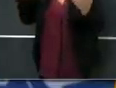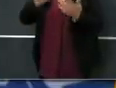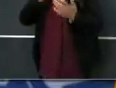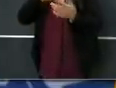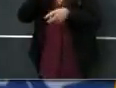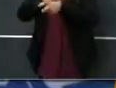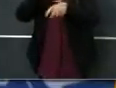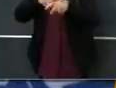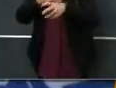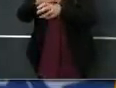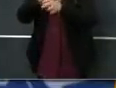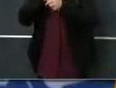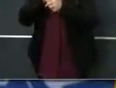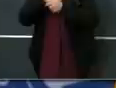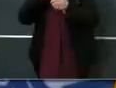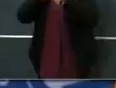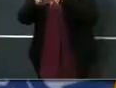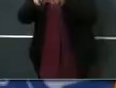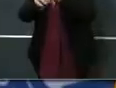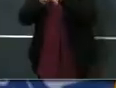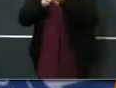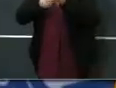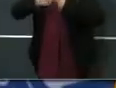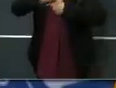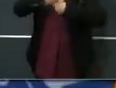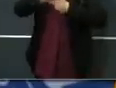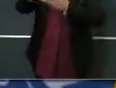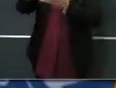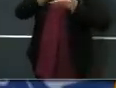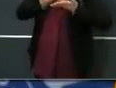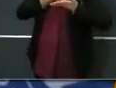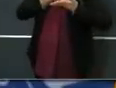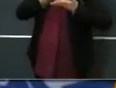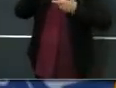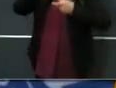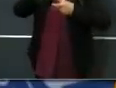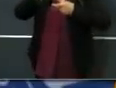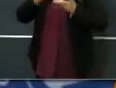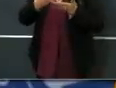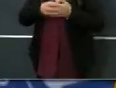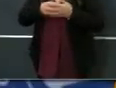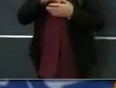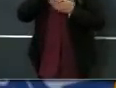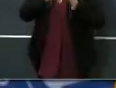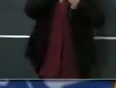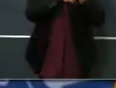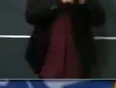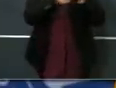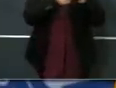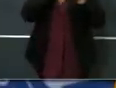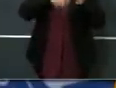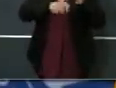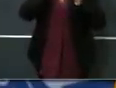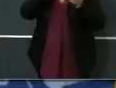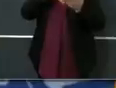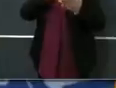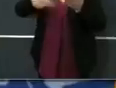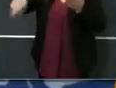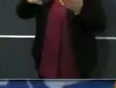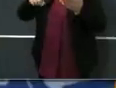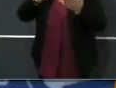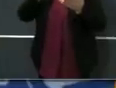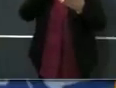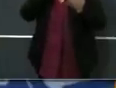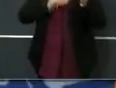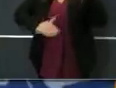care and seeking care early and getting the care that they need. And we have policies that are directly related to this. It also relates to inequities